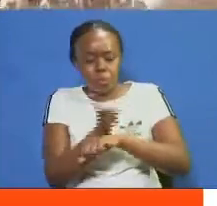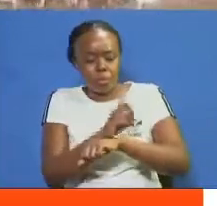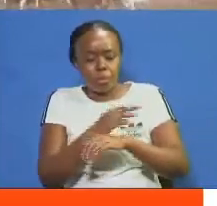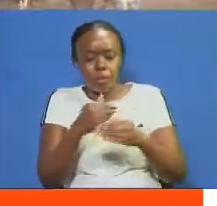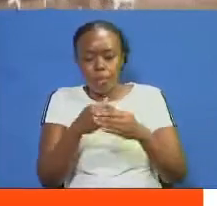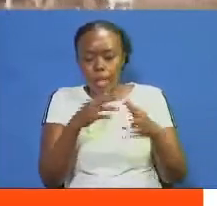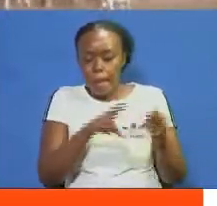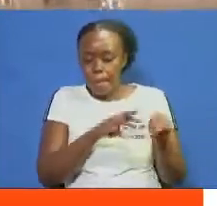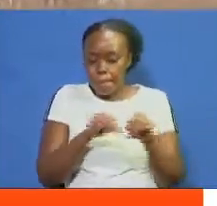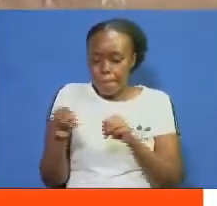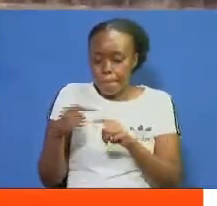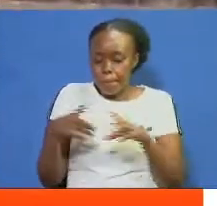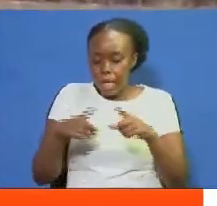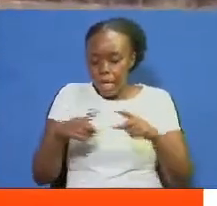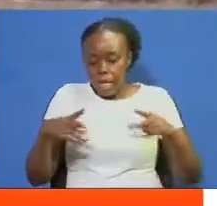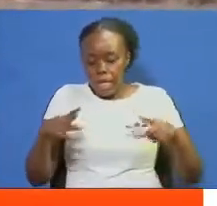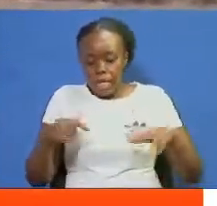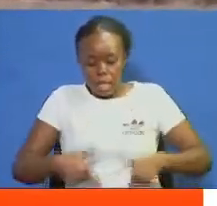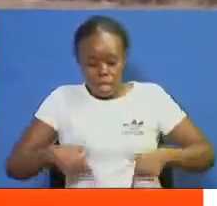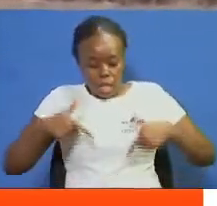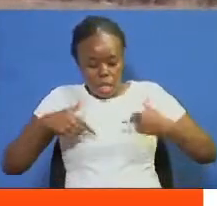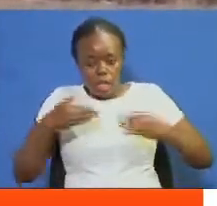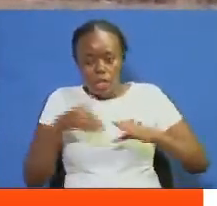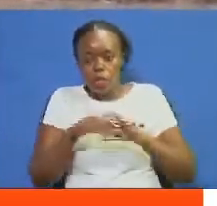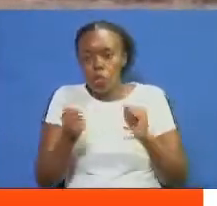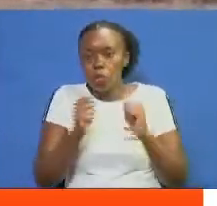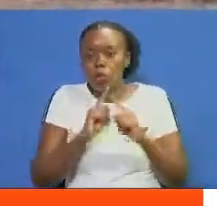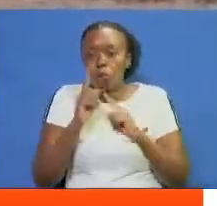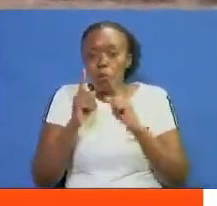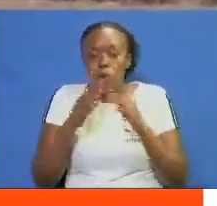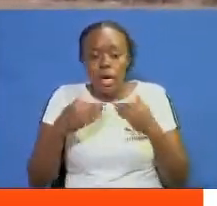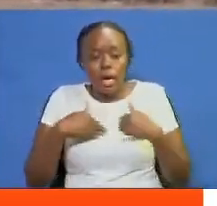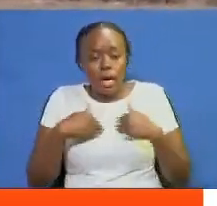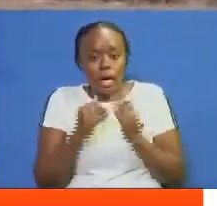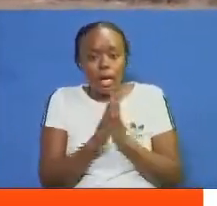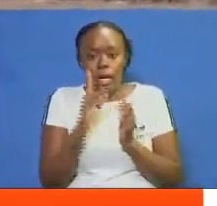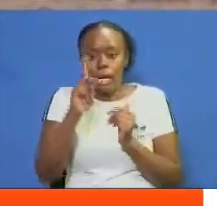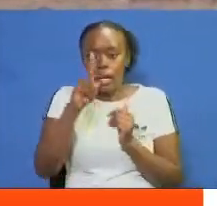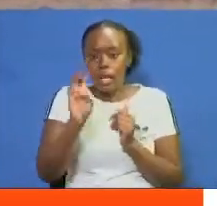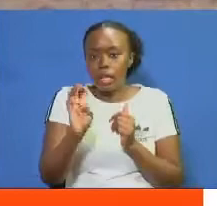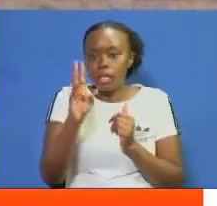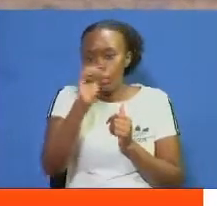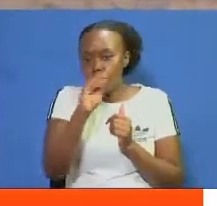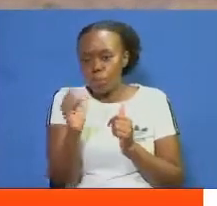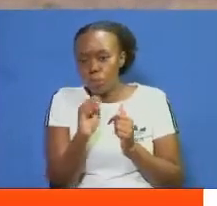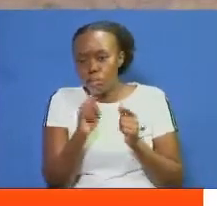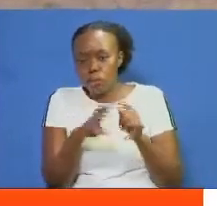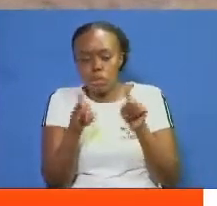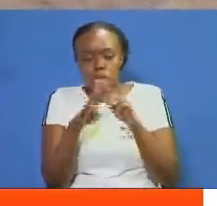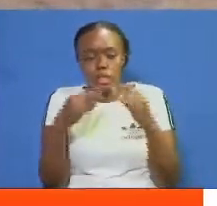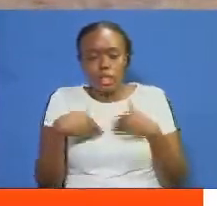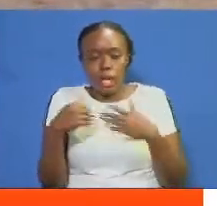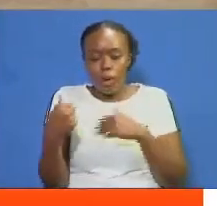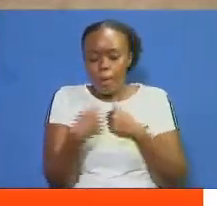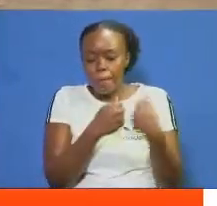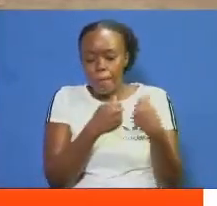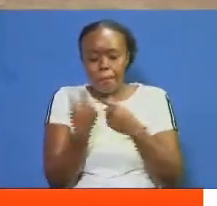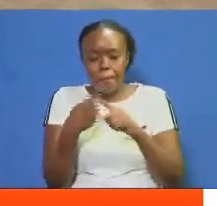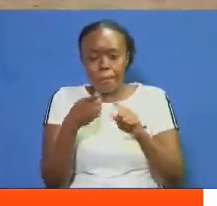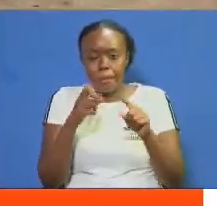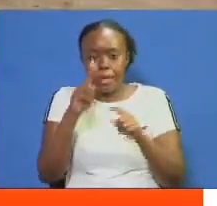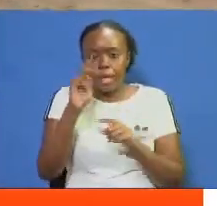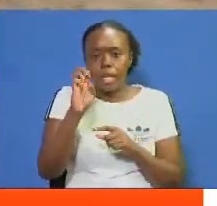from the land they live in and which is said to belong to the Kenya Wildlife Service Savo East. The land tussle between the residents